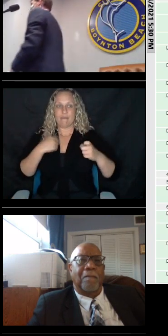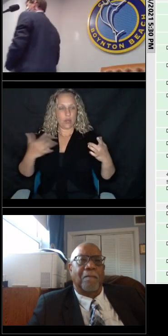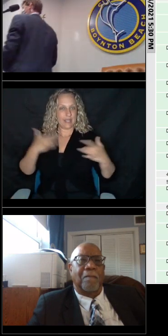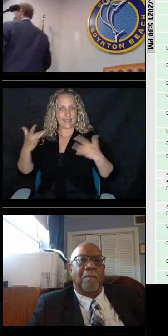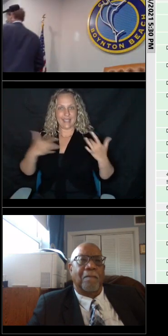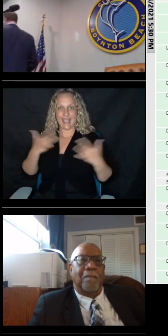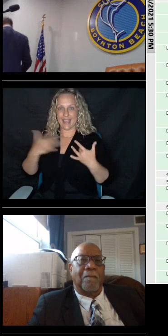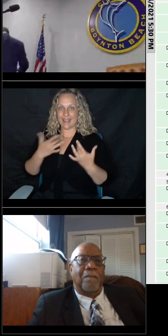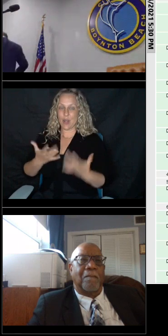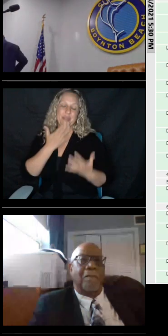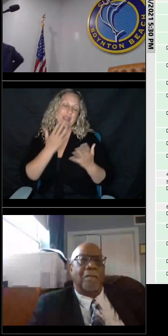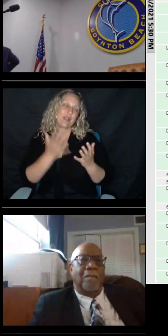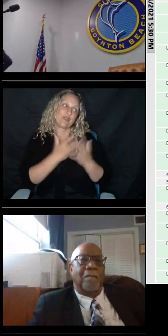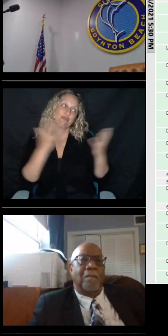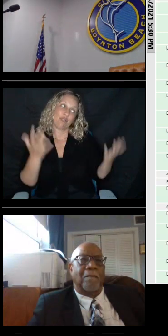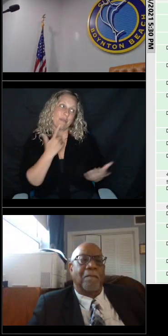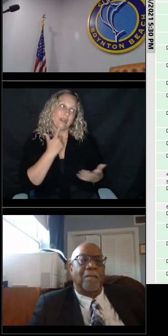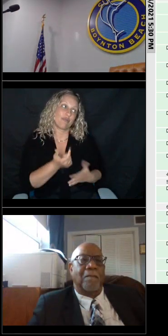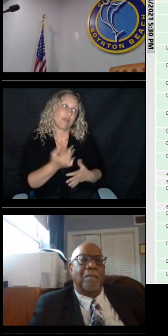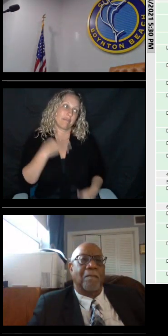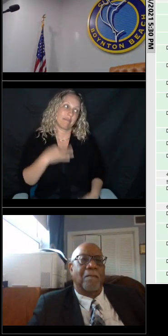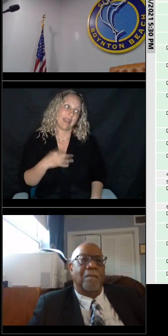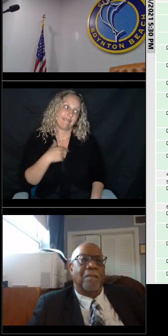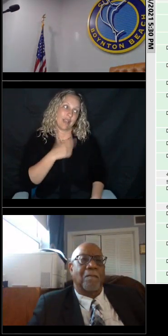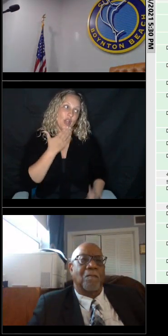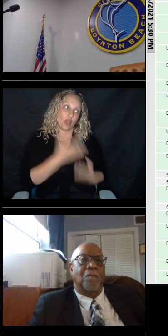Thank you so much. You're helping a great cause.